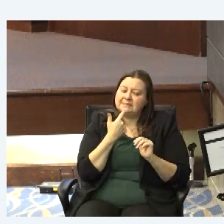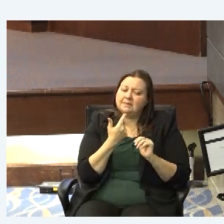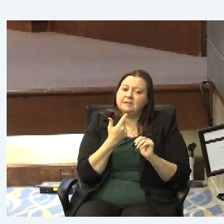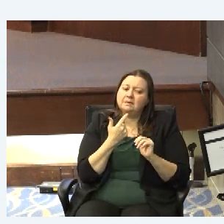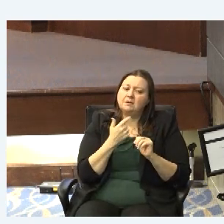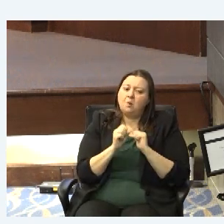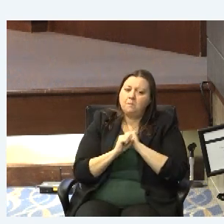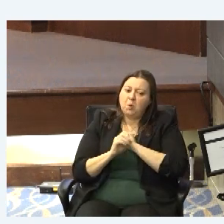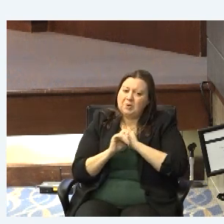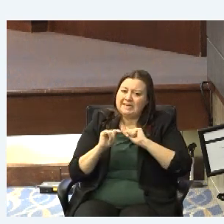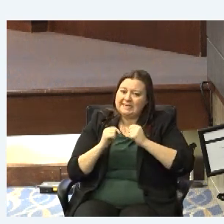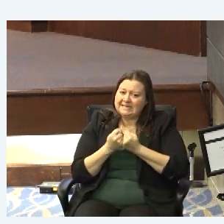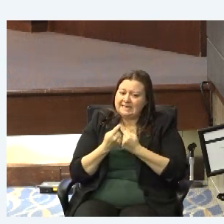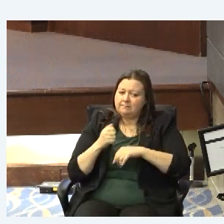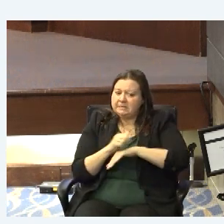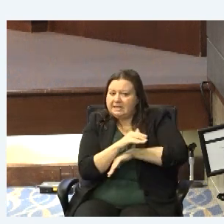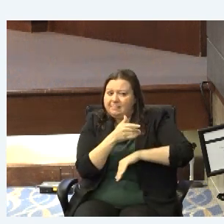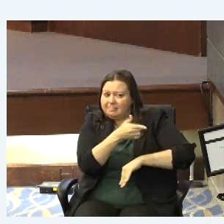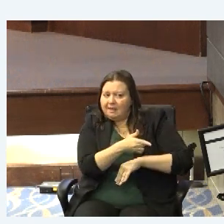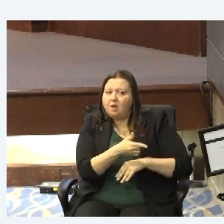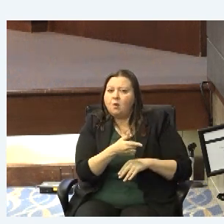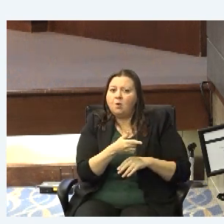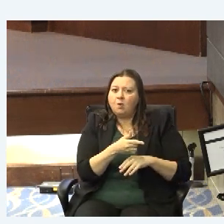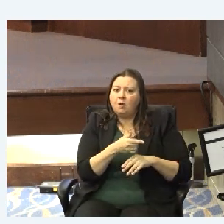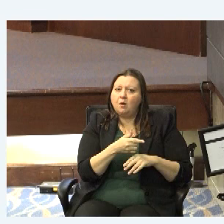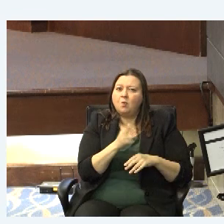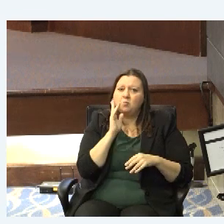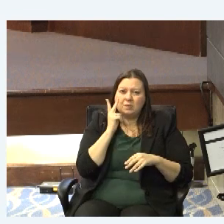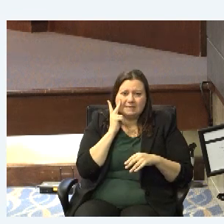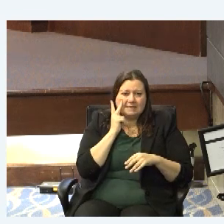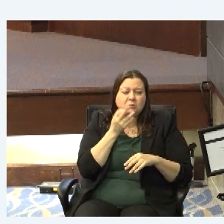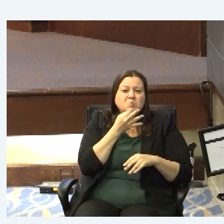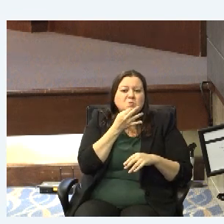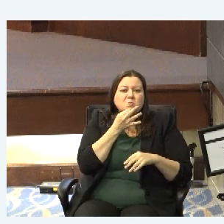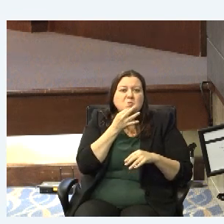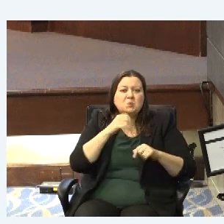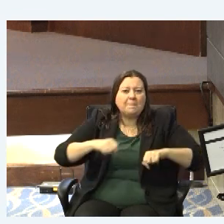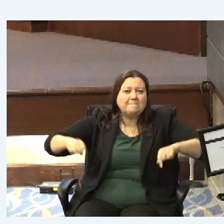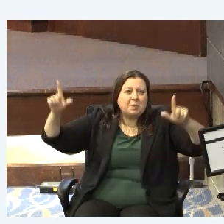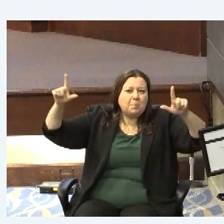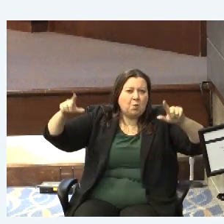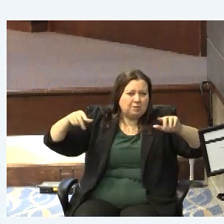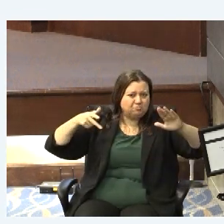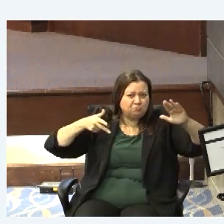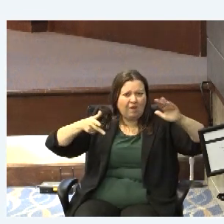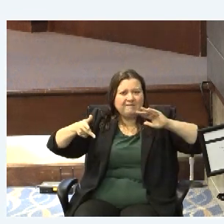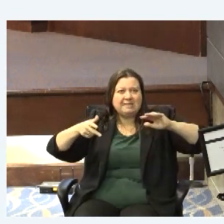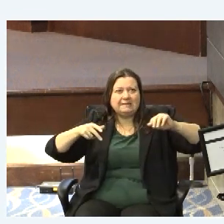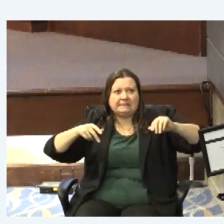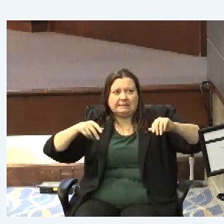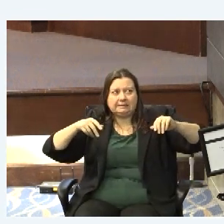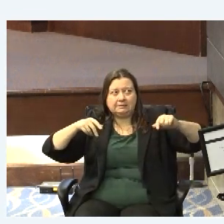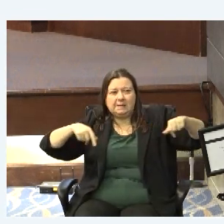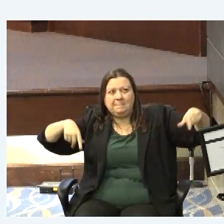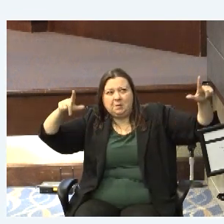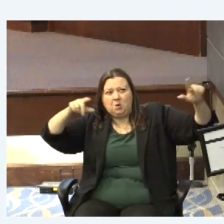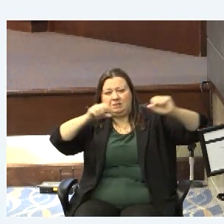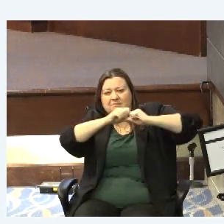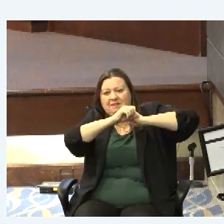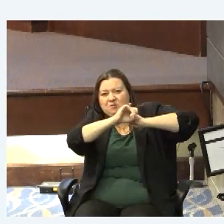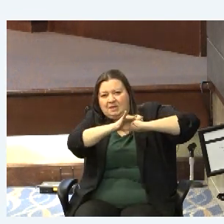our marketing team there. You will soon see billboards on approaches coming into Waco.